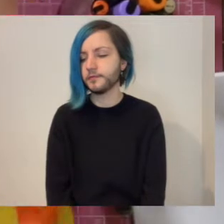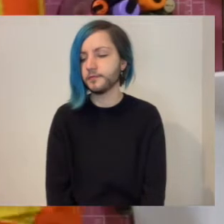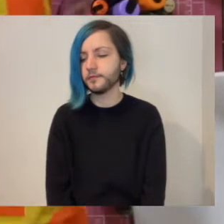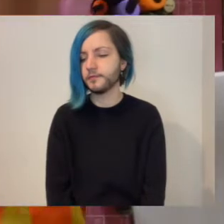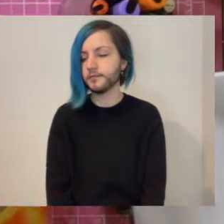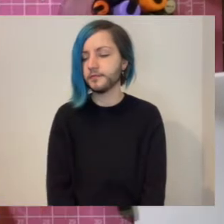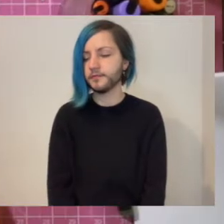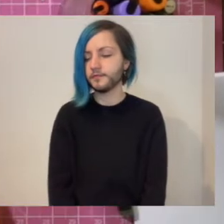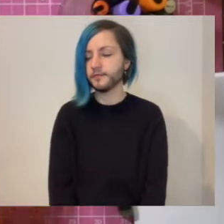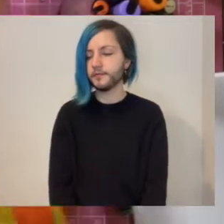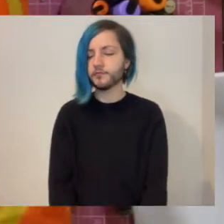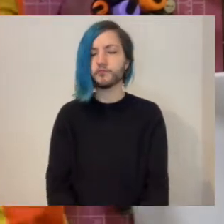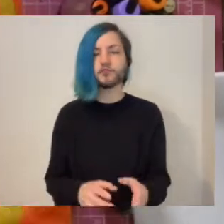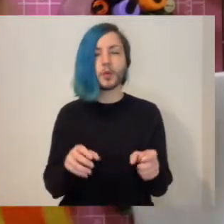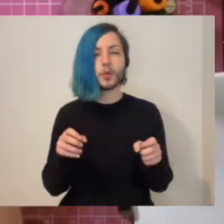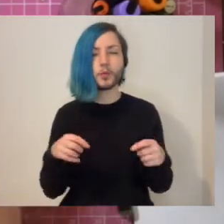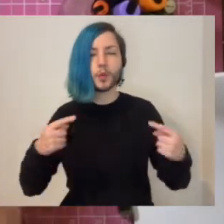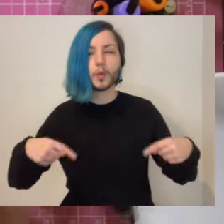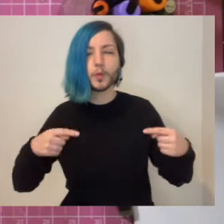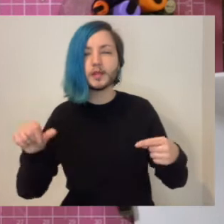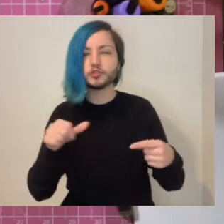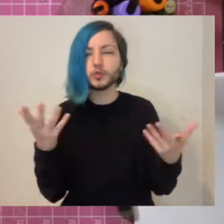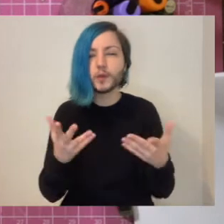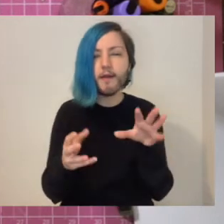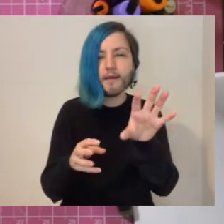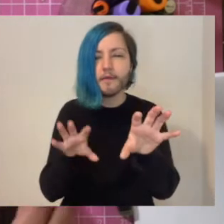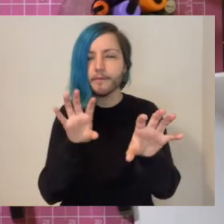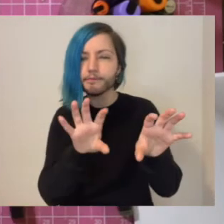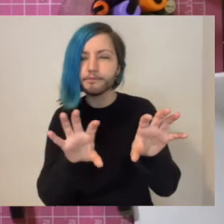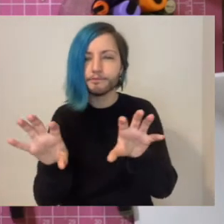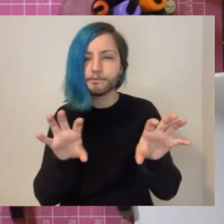So let's see where these might go.